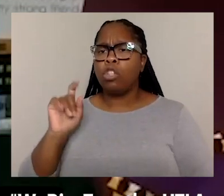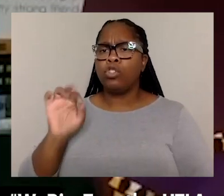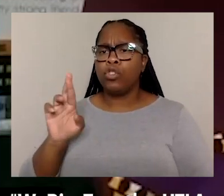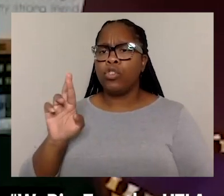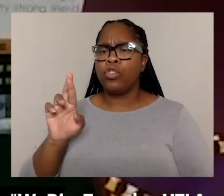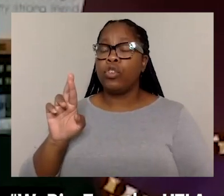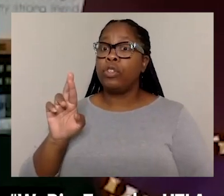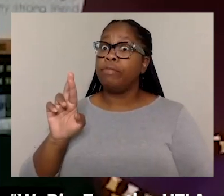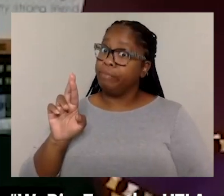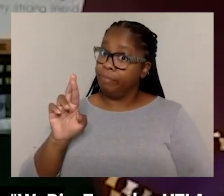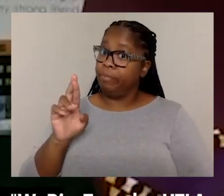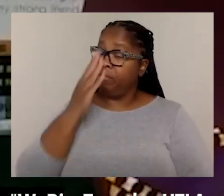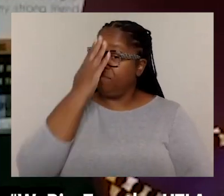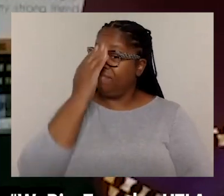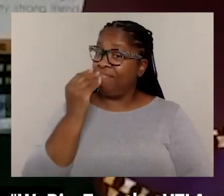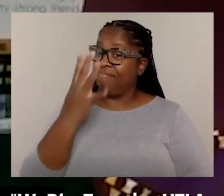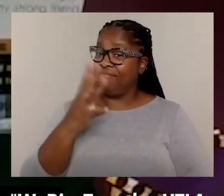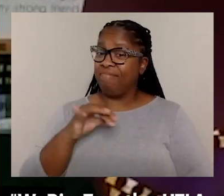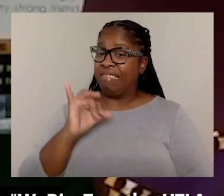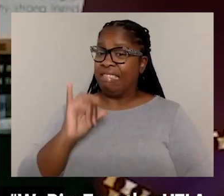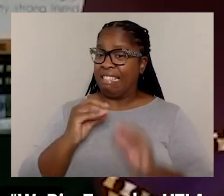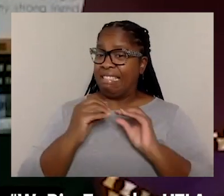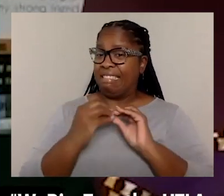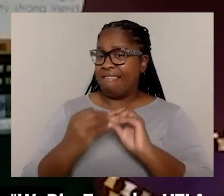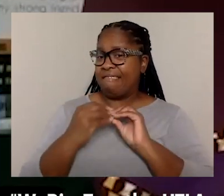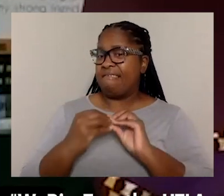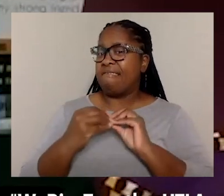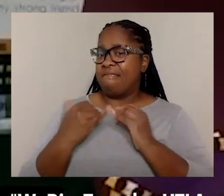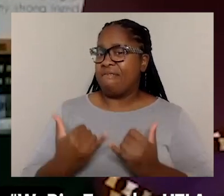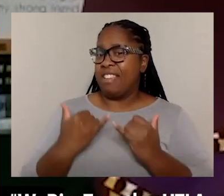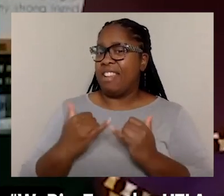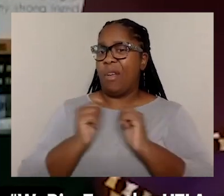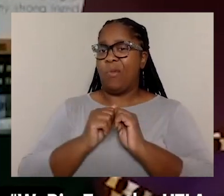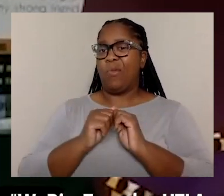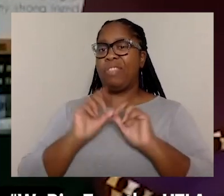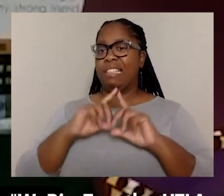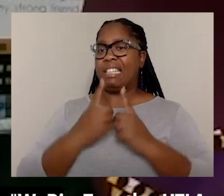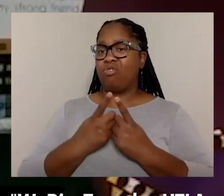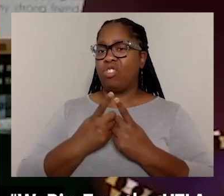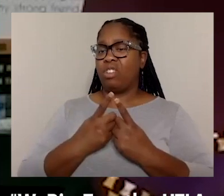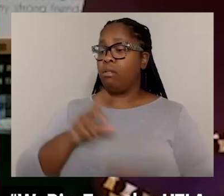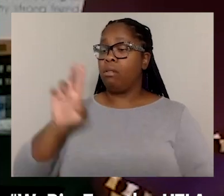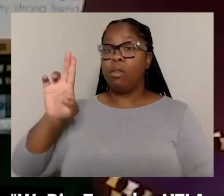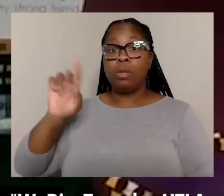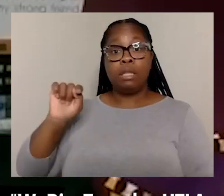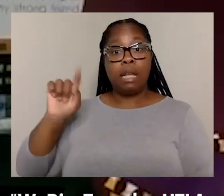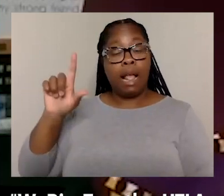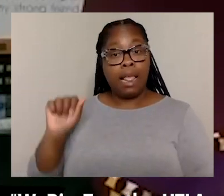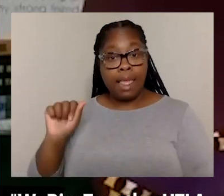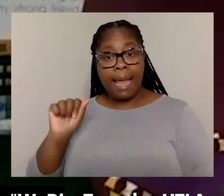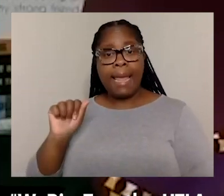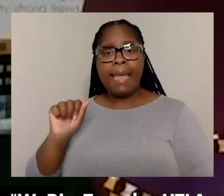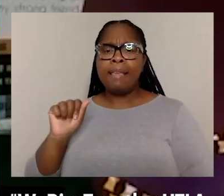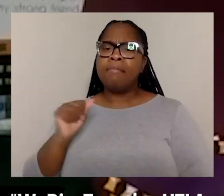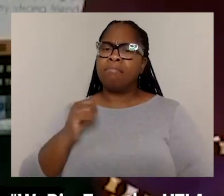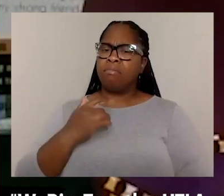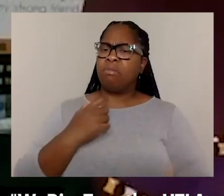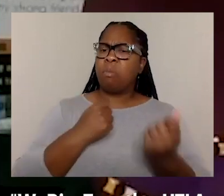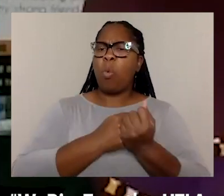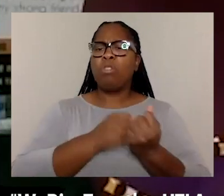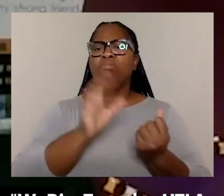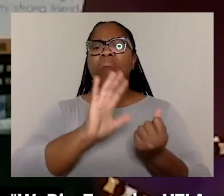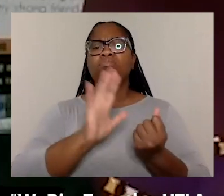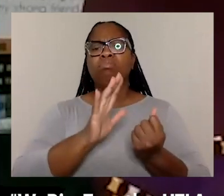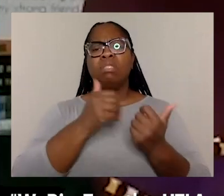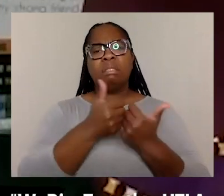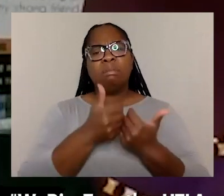the district. UTLA is arguing that the split should be assigned to a pool teacher